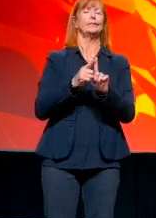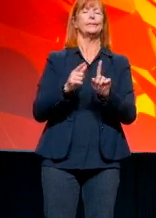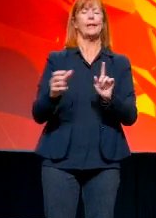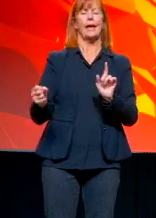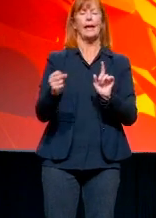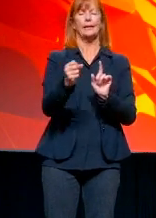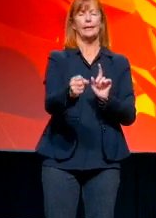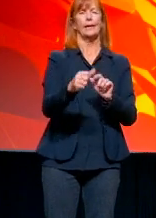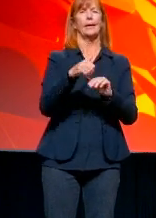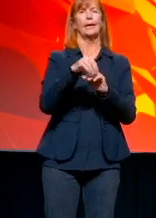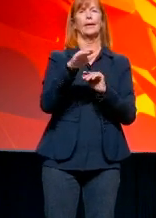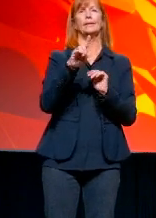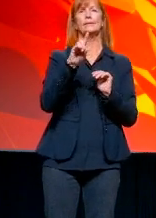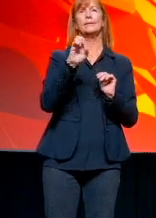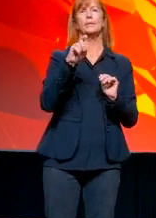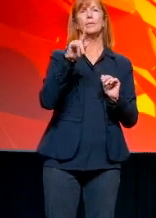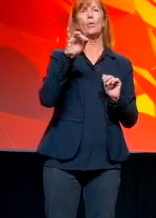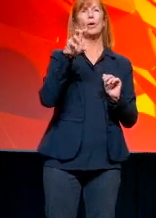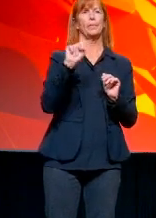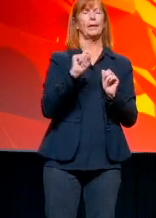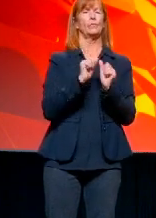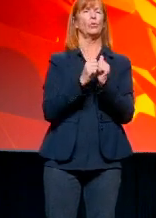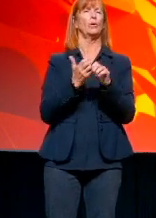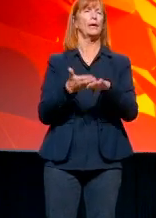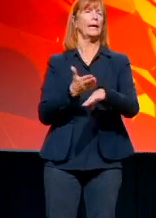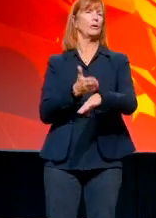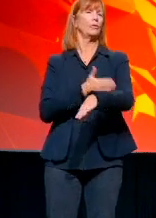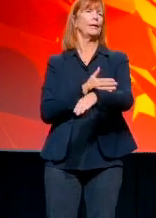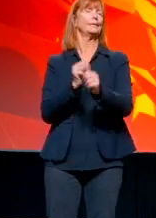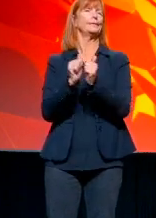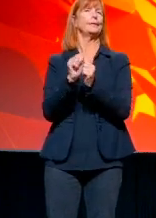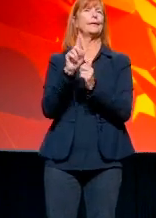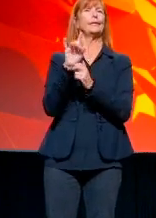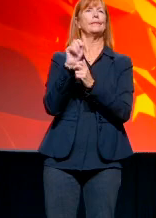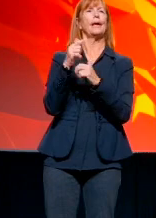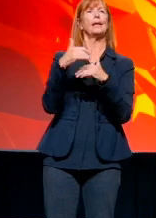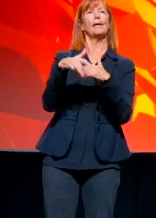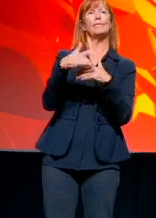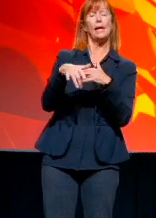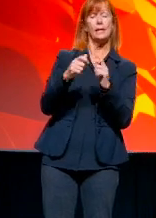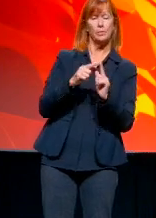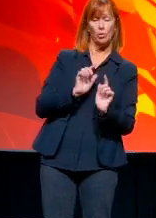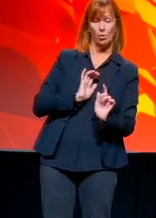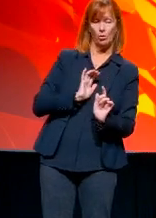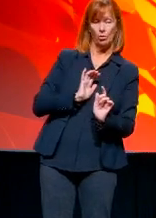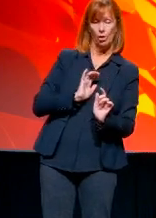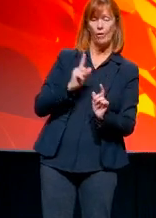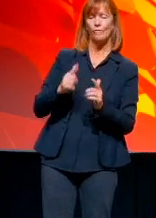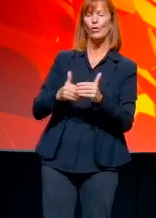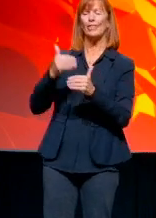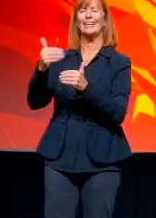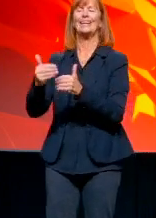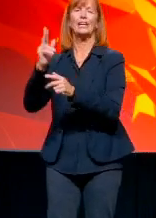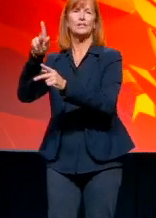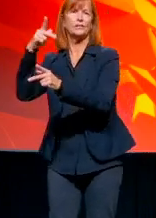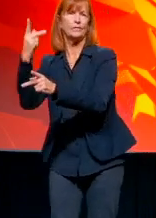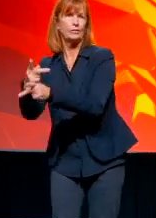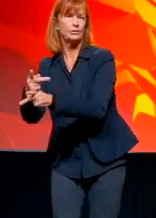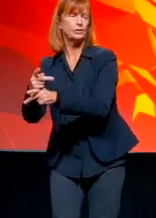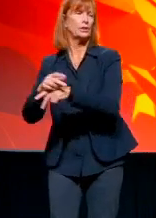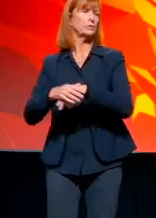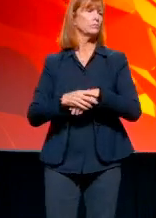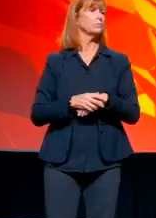turn increase like the training data available for us to train the next version of the model. So you